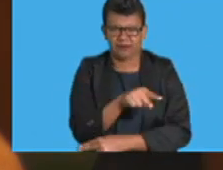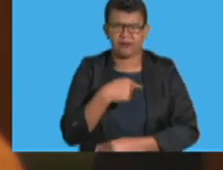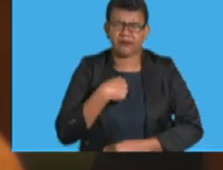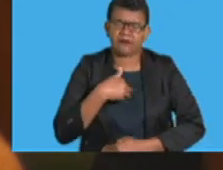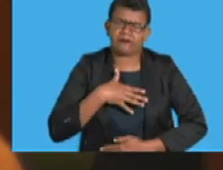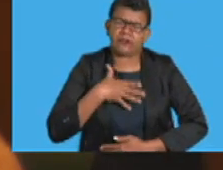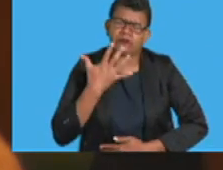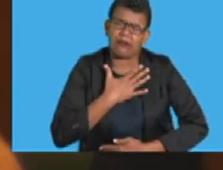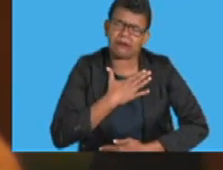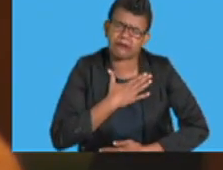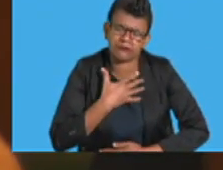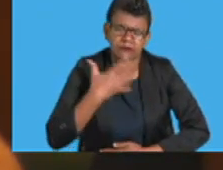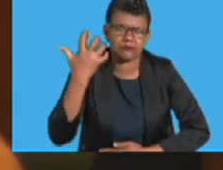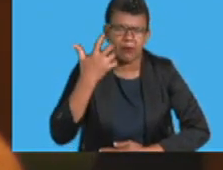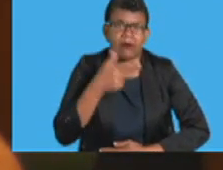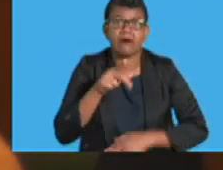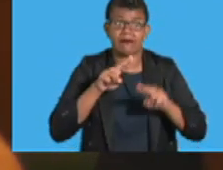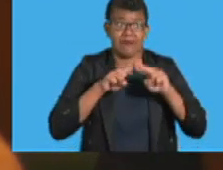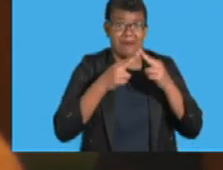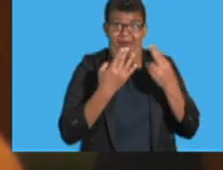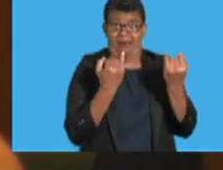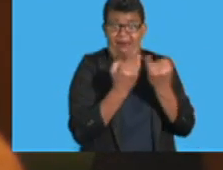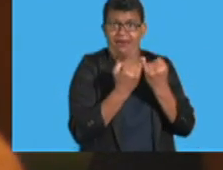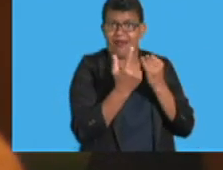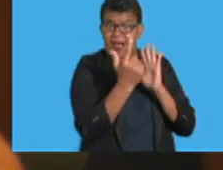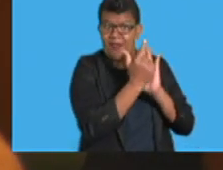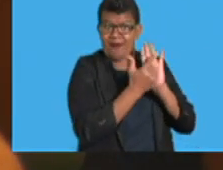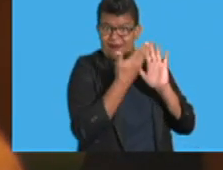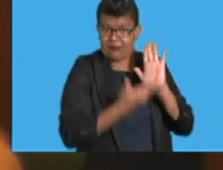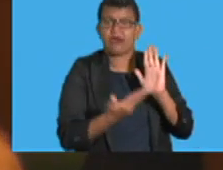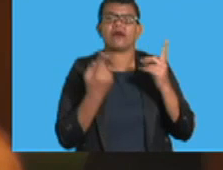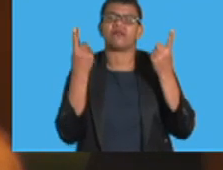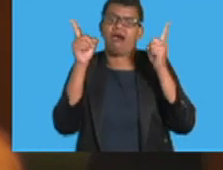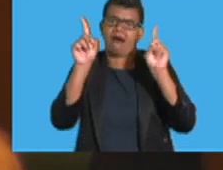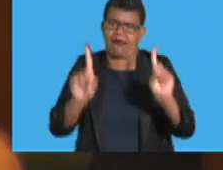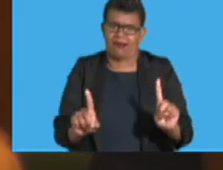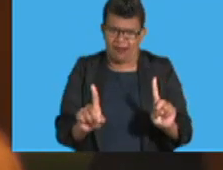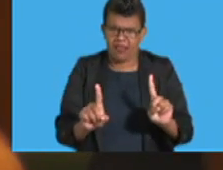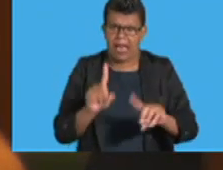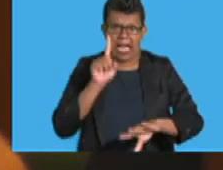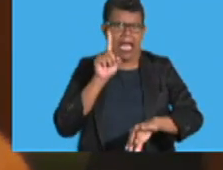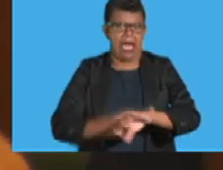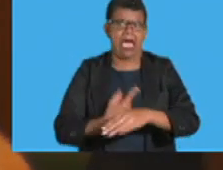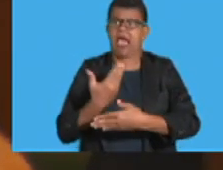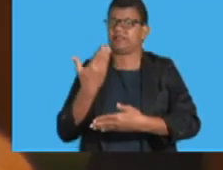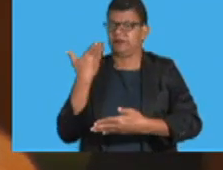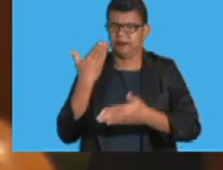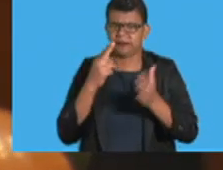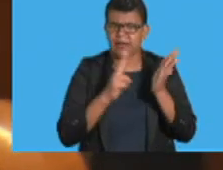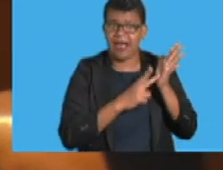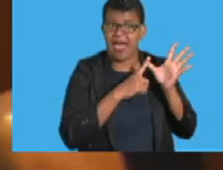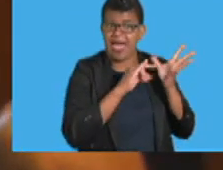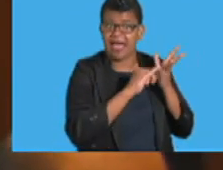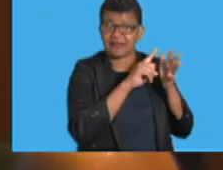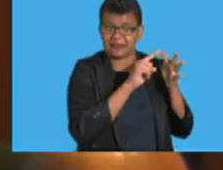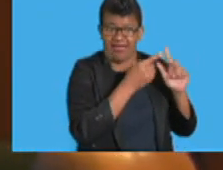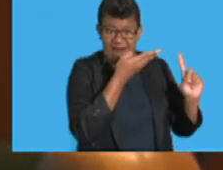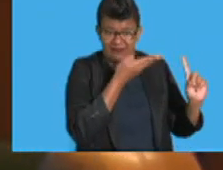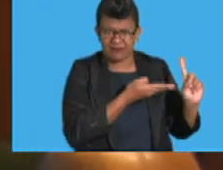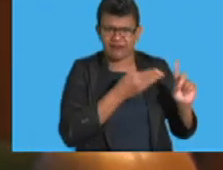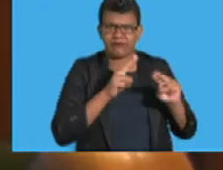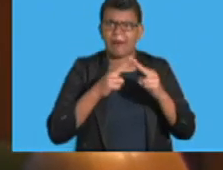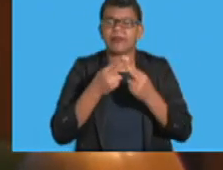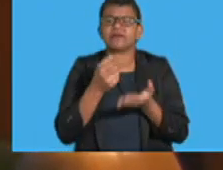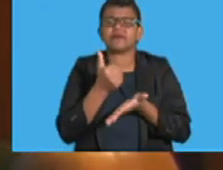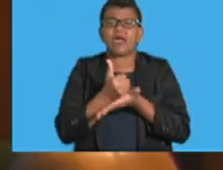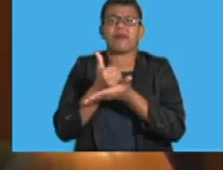my uncle-in-law who passed away, the late Mr. Nasanga family, were very strong supporters of Fiji